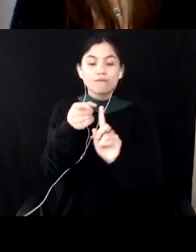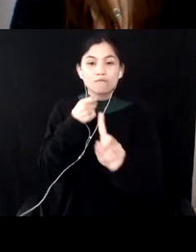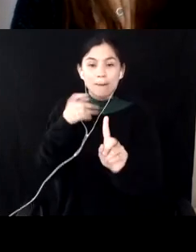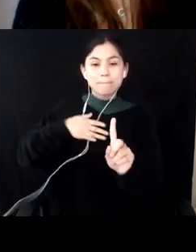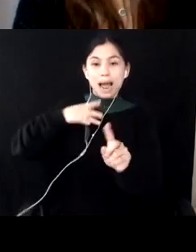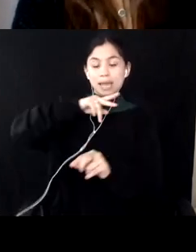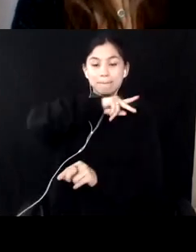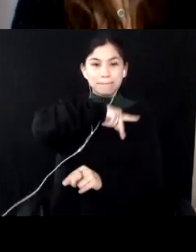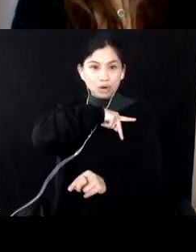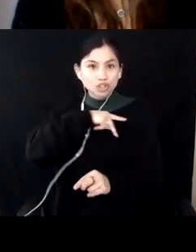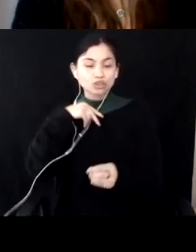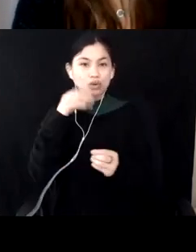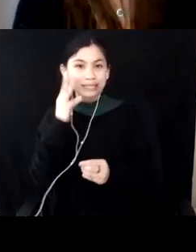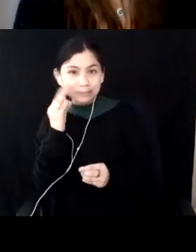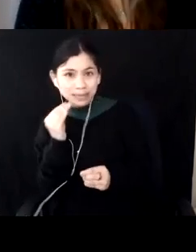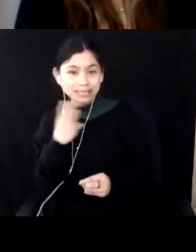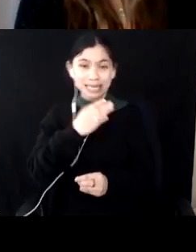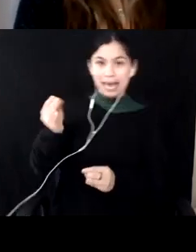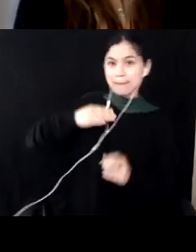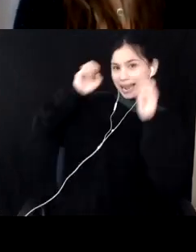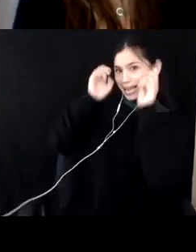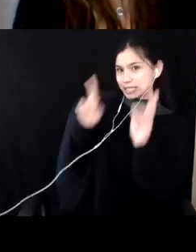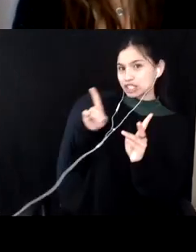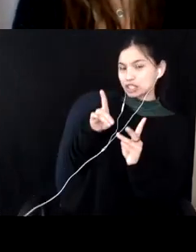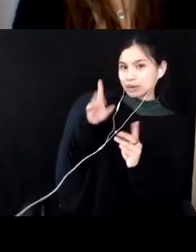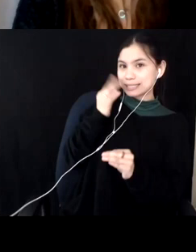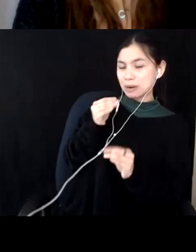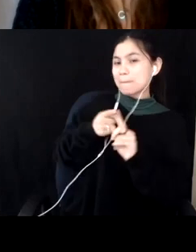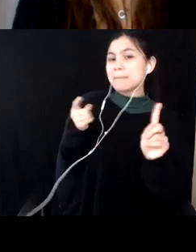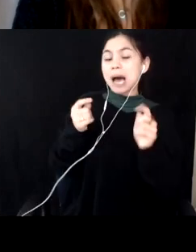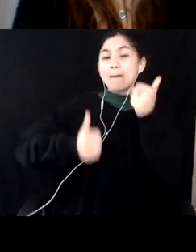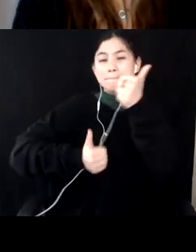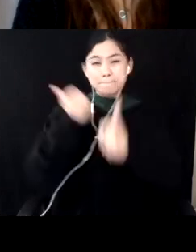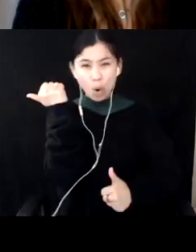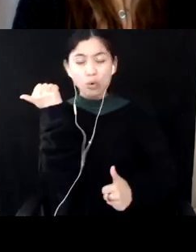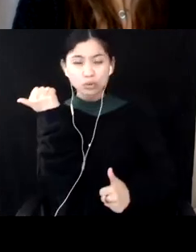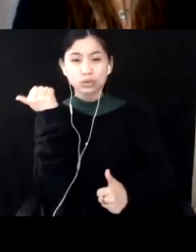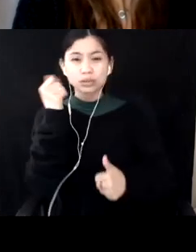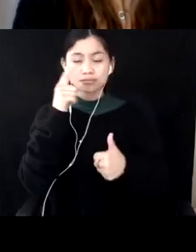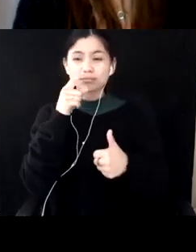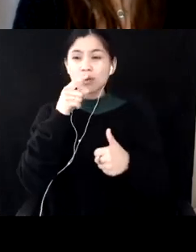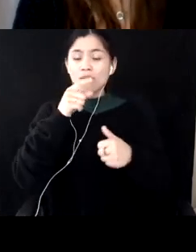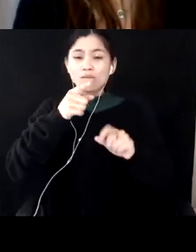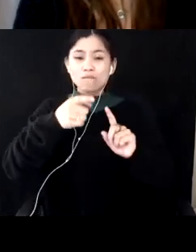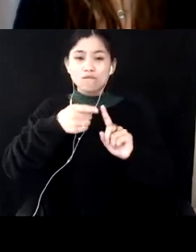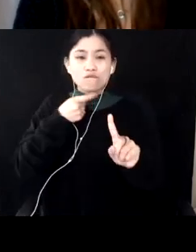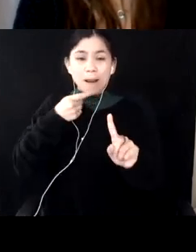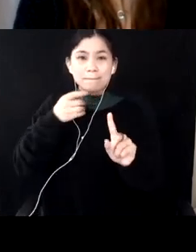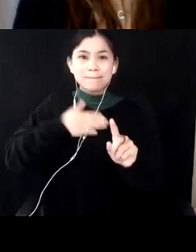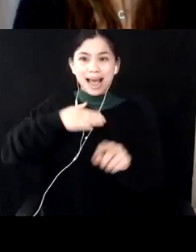some of my educational experience, but mostly it's really been my